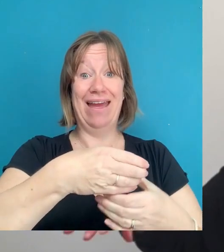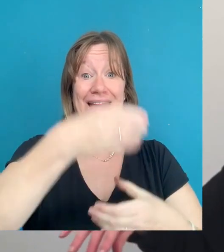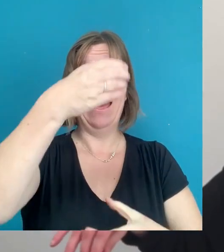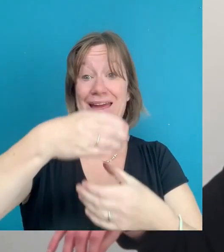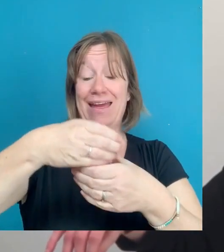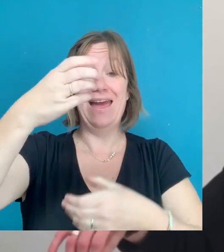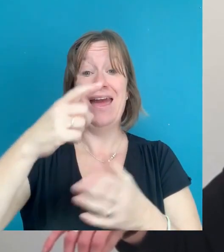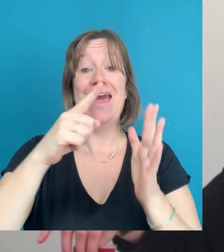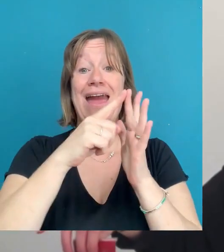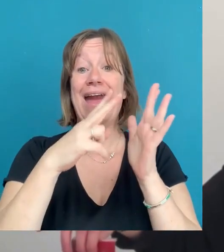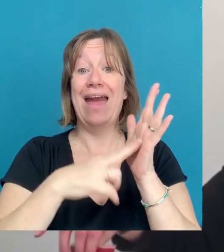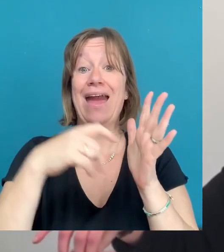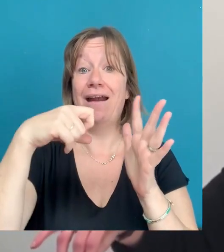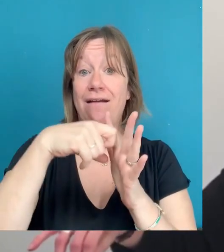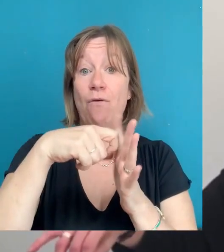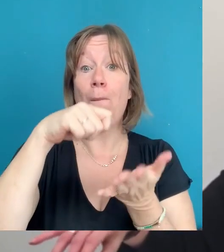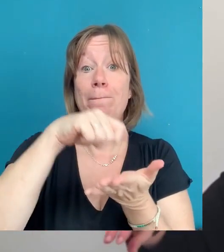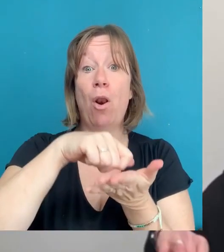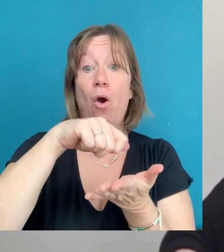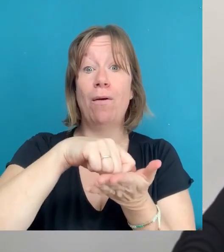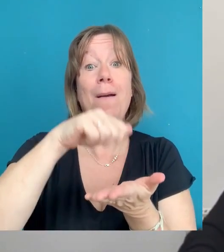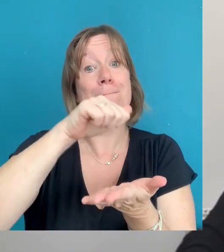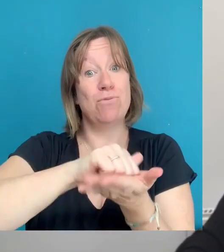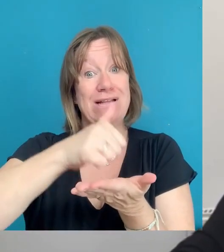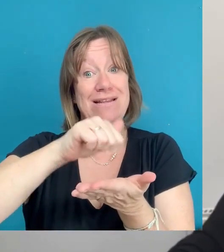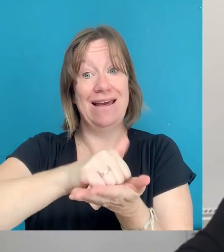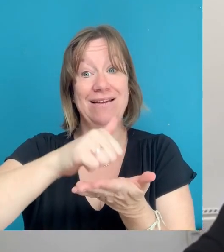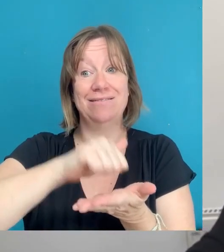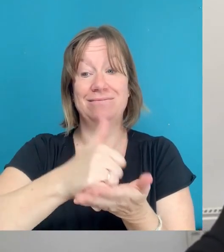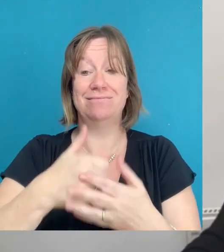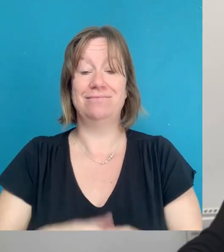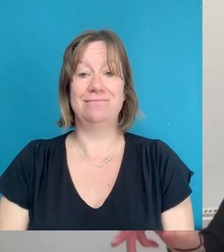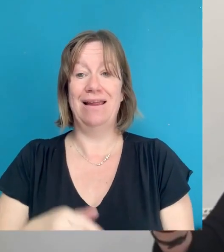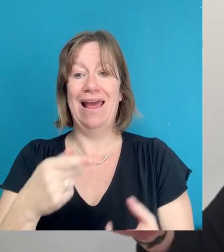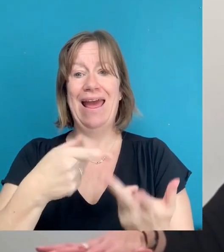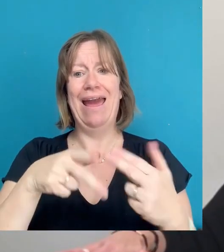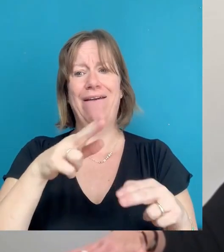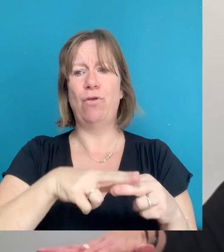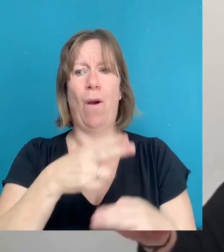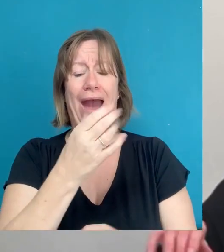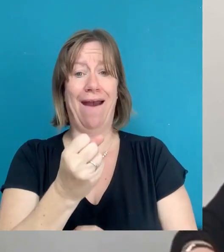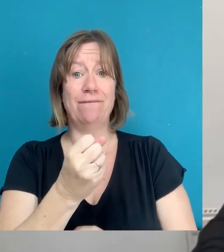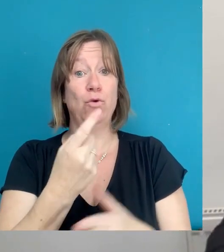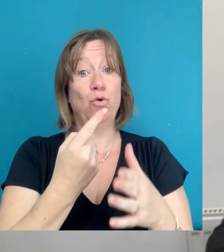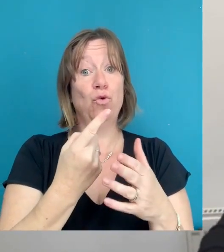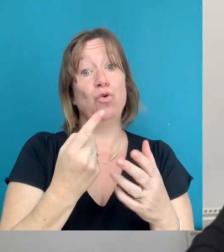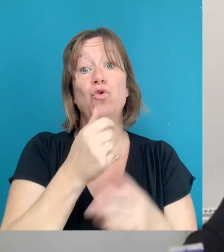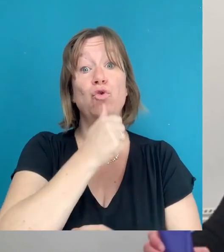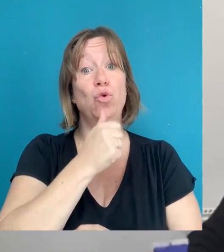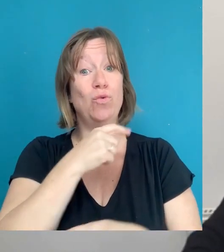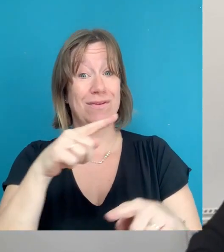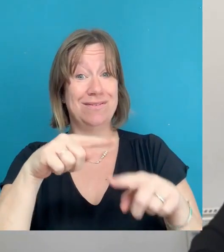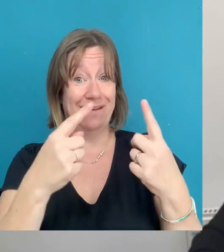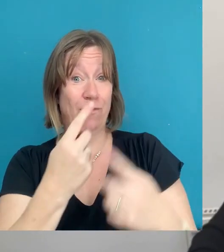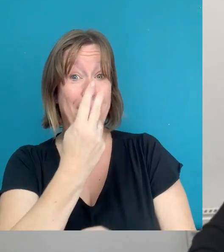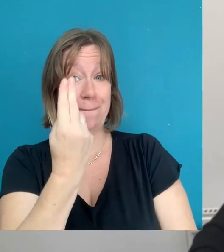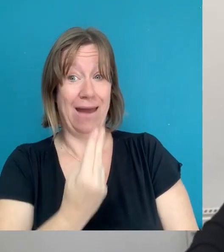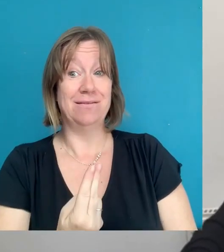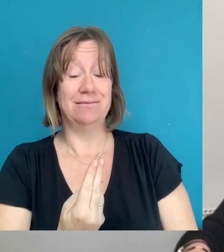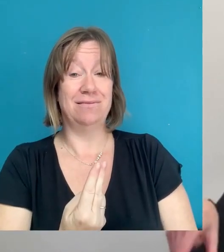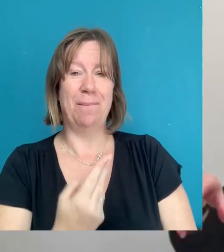I've got block printing inks in red and yellow. If you don't have block printing inks, you can use